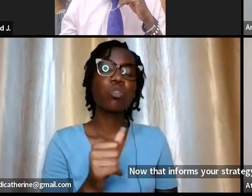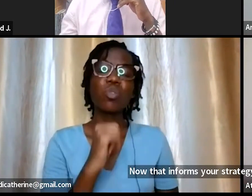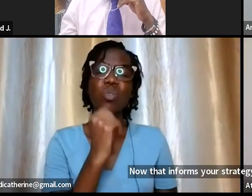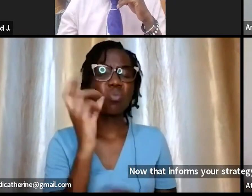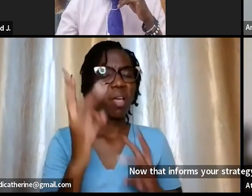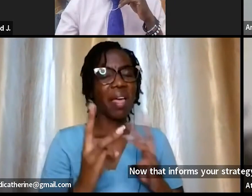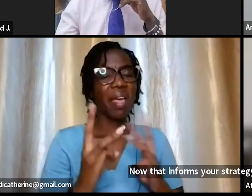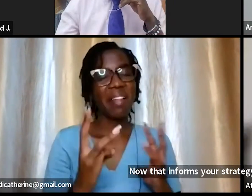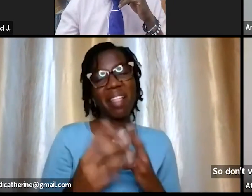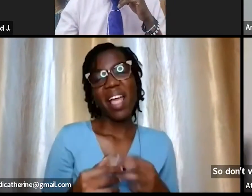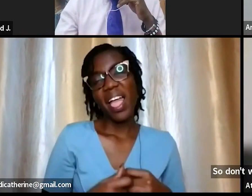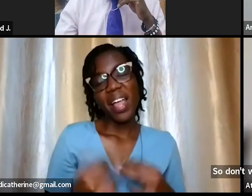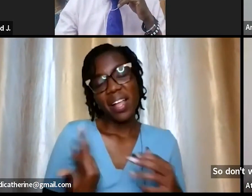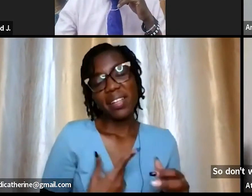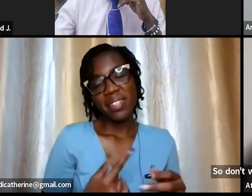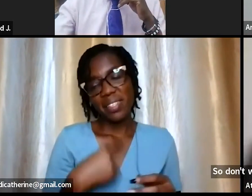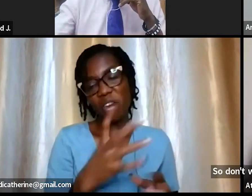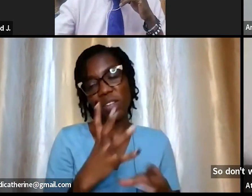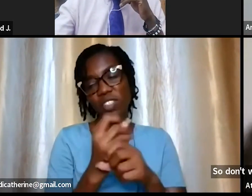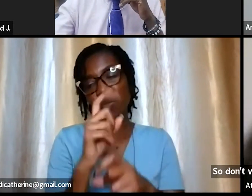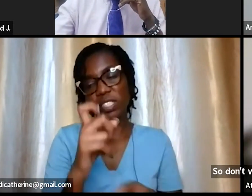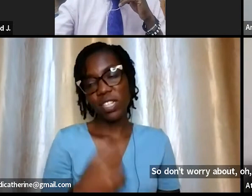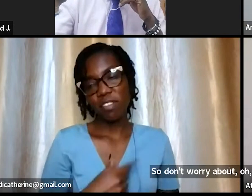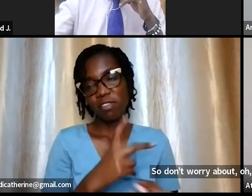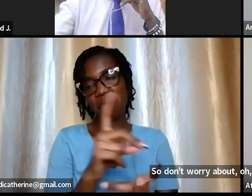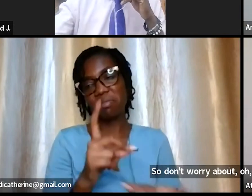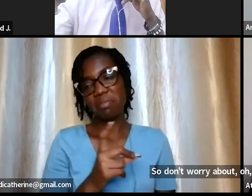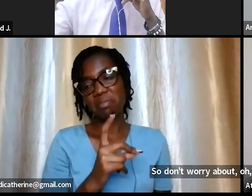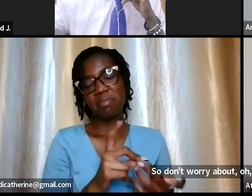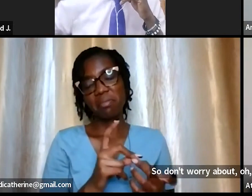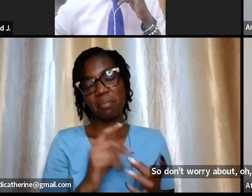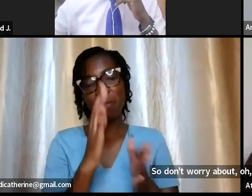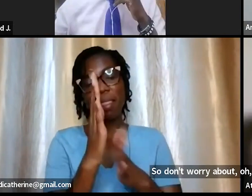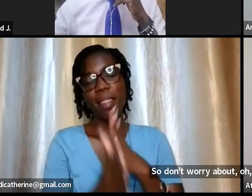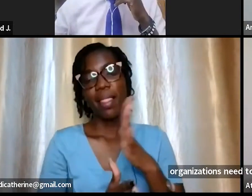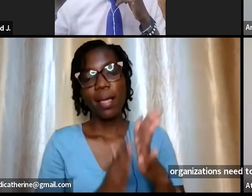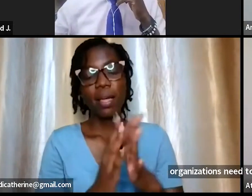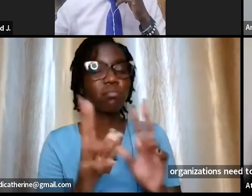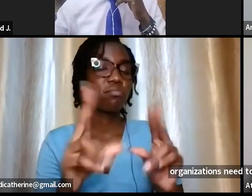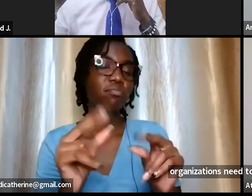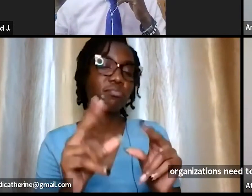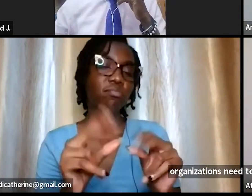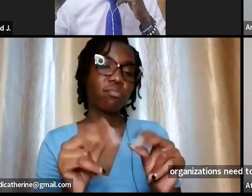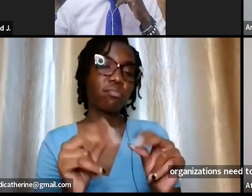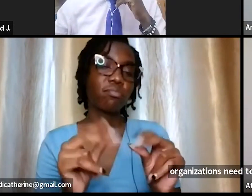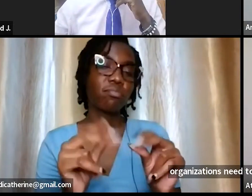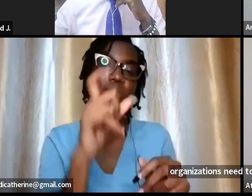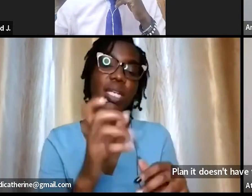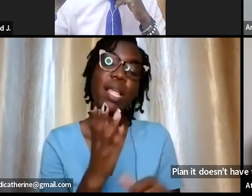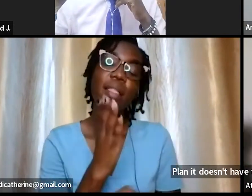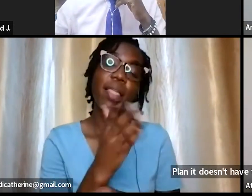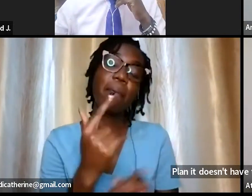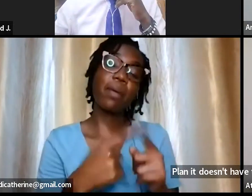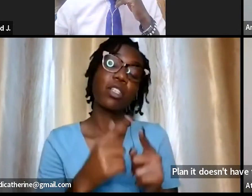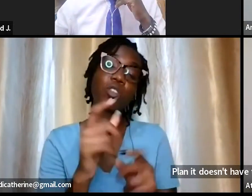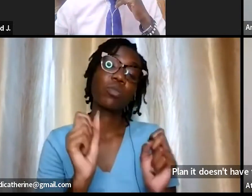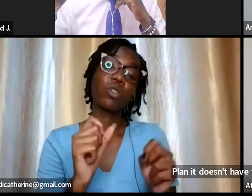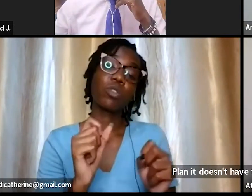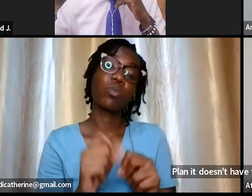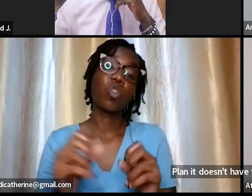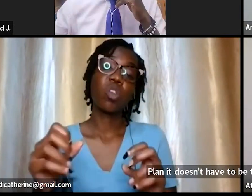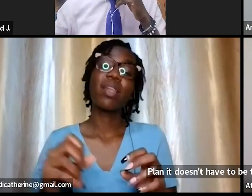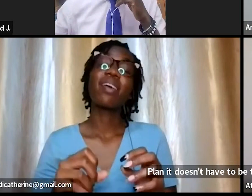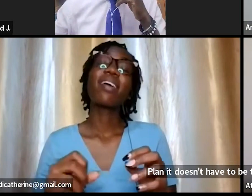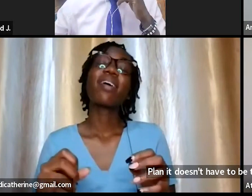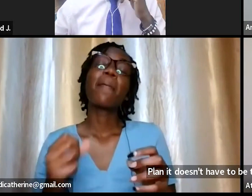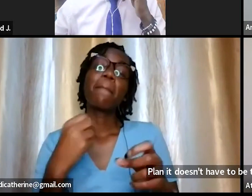that organizations need to have strategic plans. It doesn't have to be there. You can actually initiate